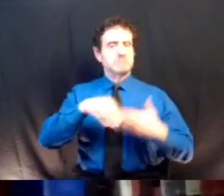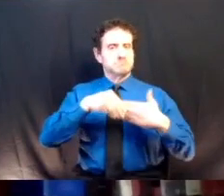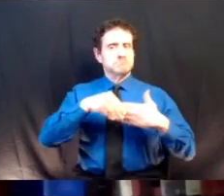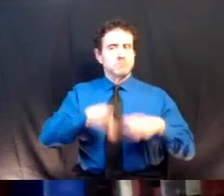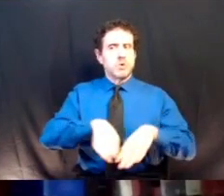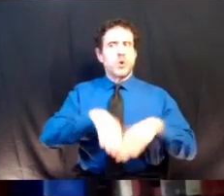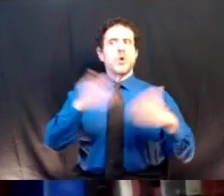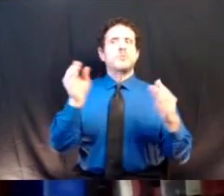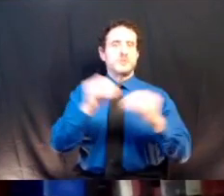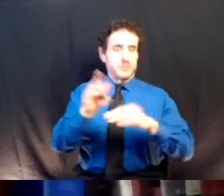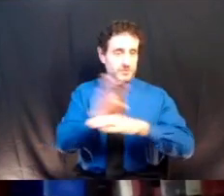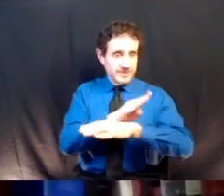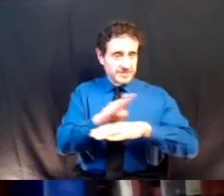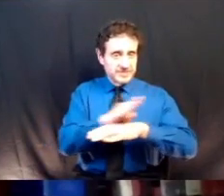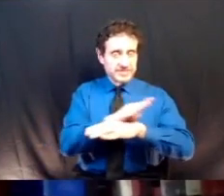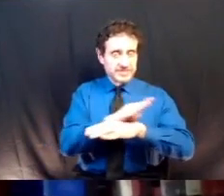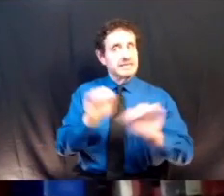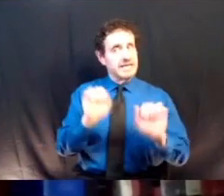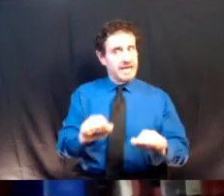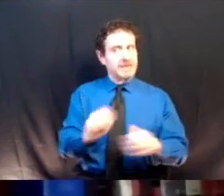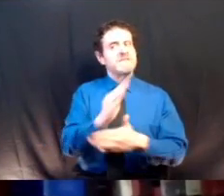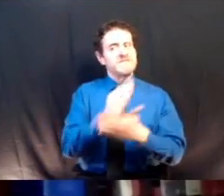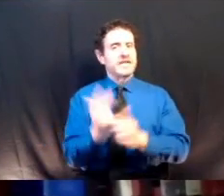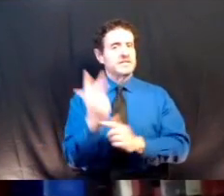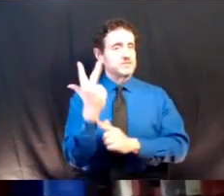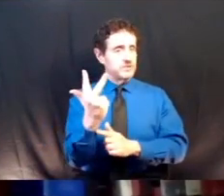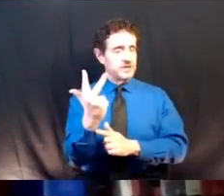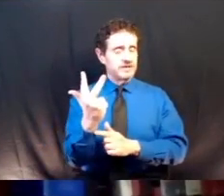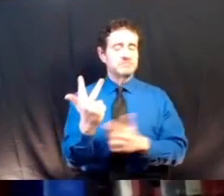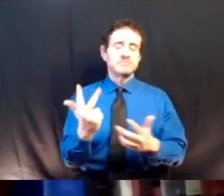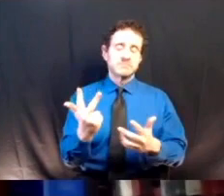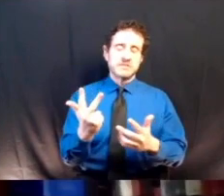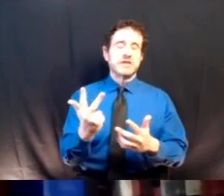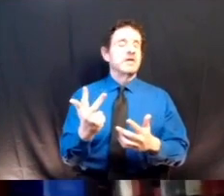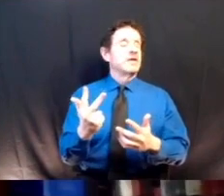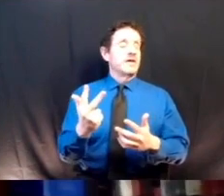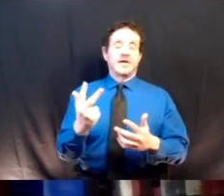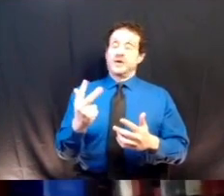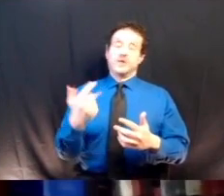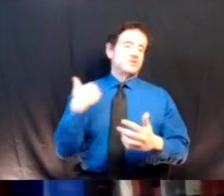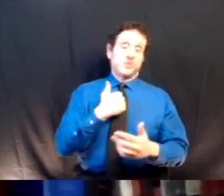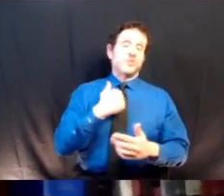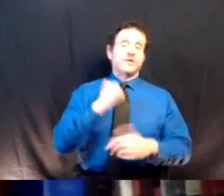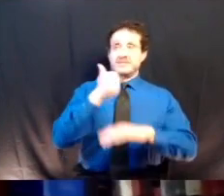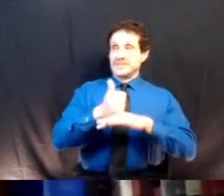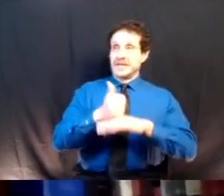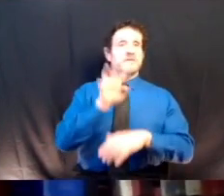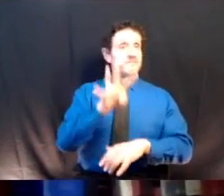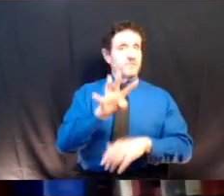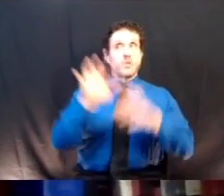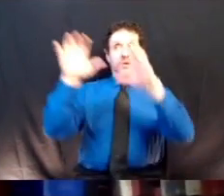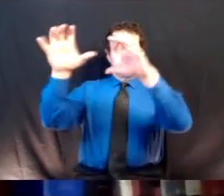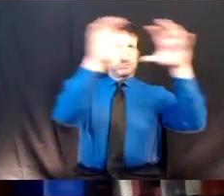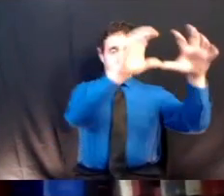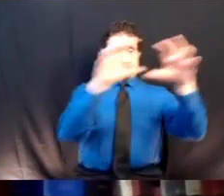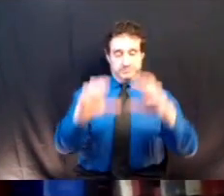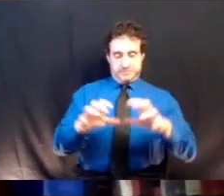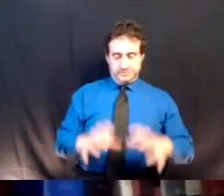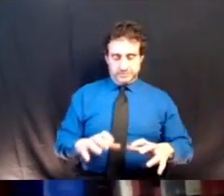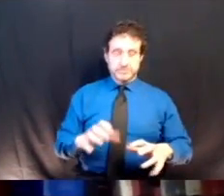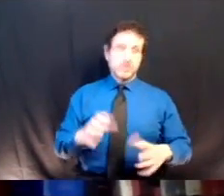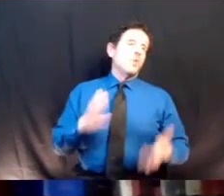note that, look, you could have drawn regions in virtually any which way, and I've said it before. But I want